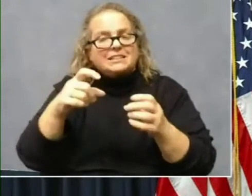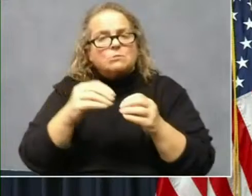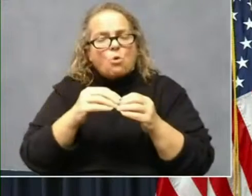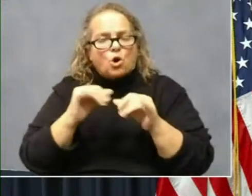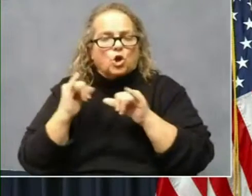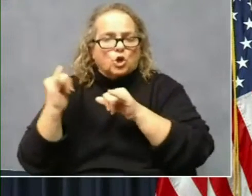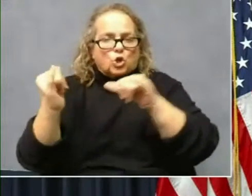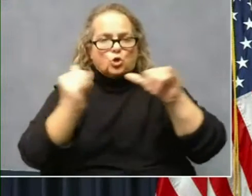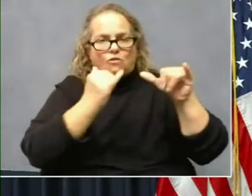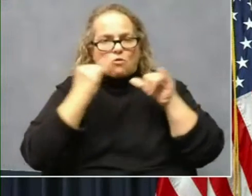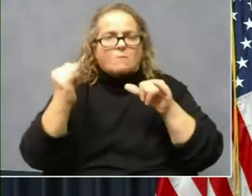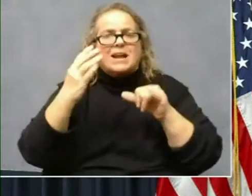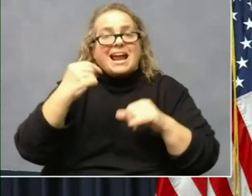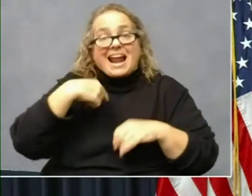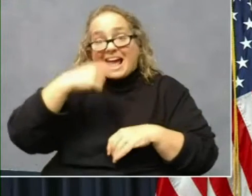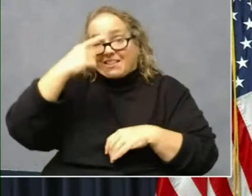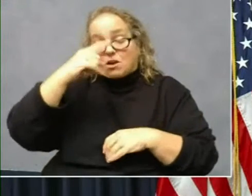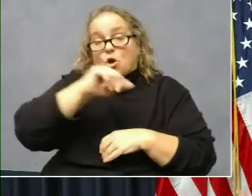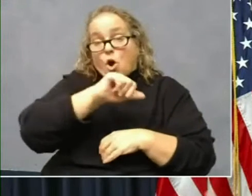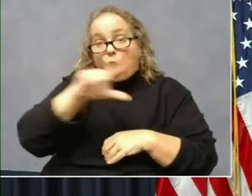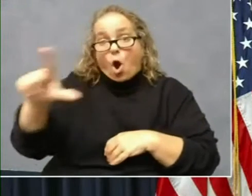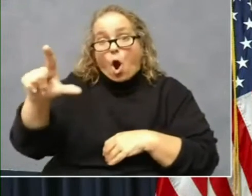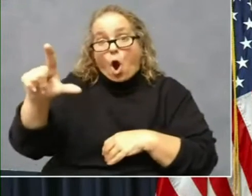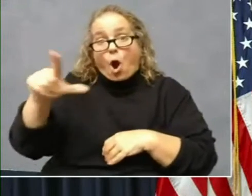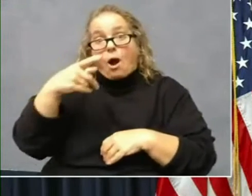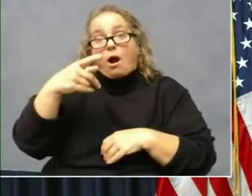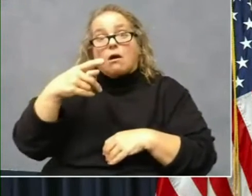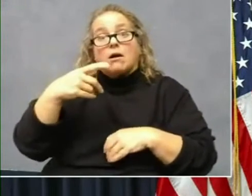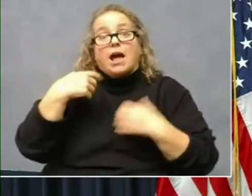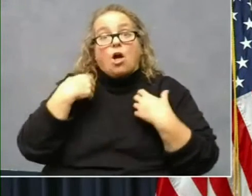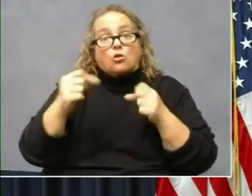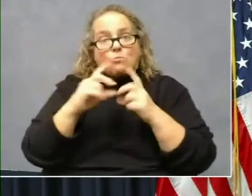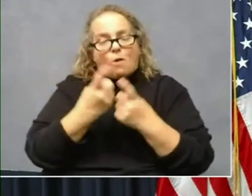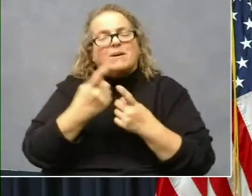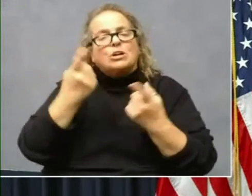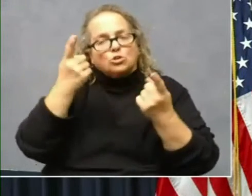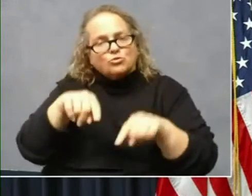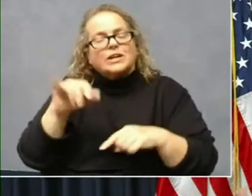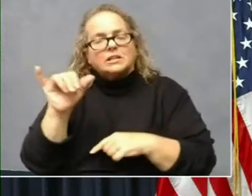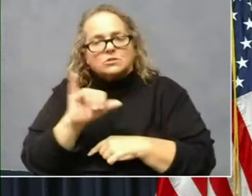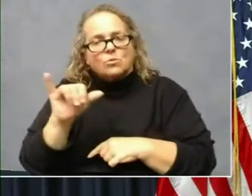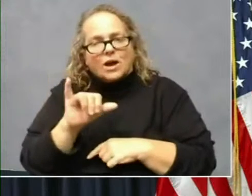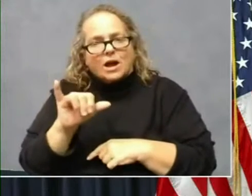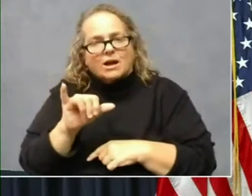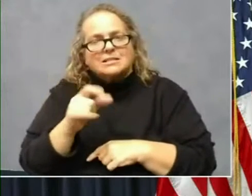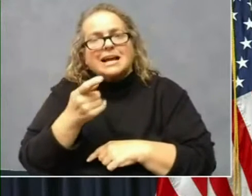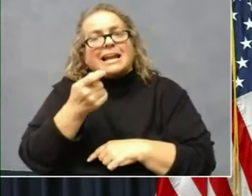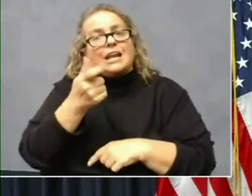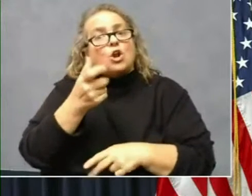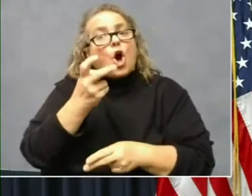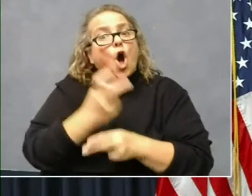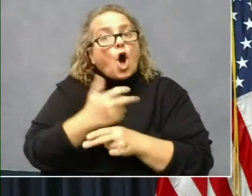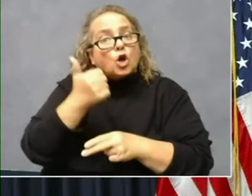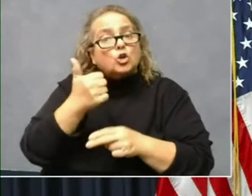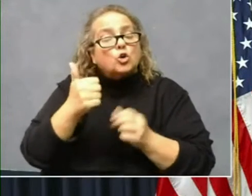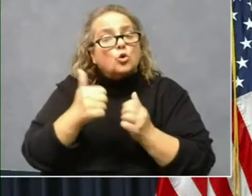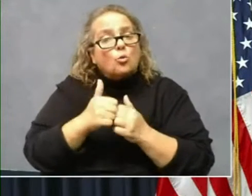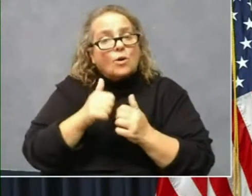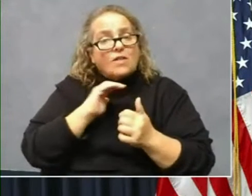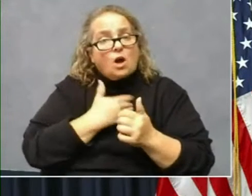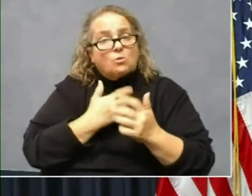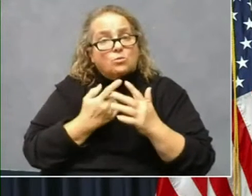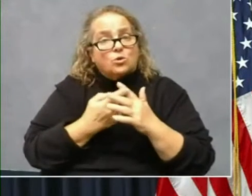well. It's a little harder in the original system that we had out there, but we're getting closer and closer to